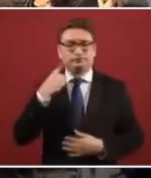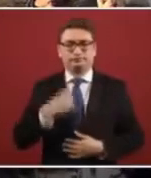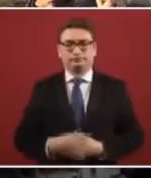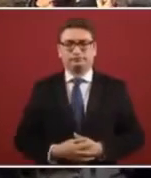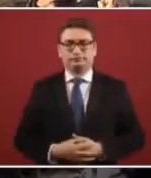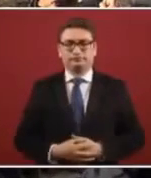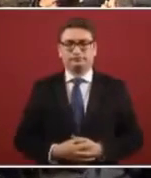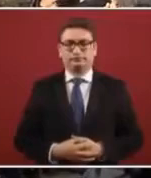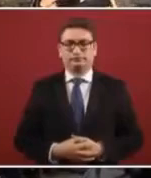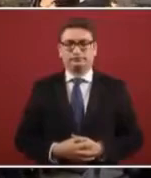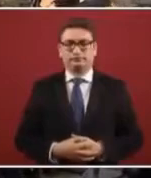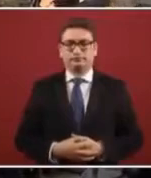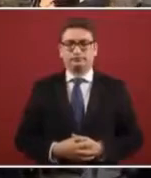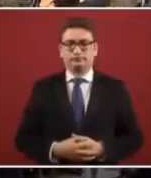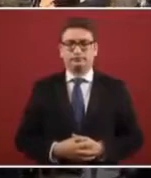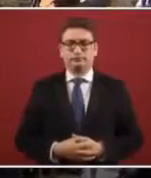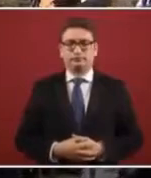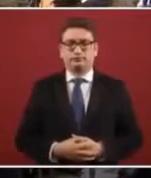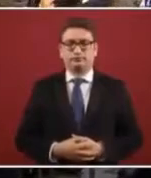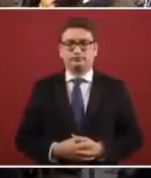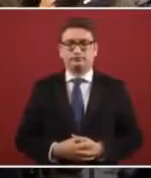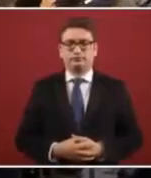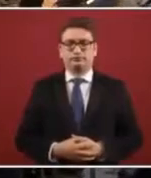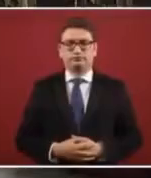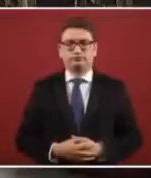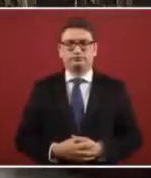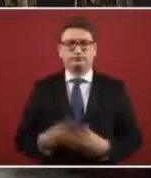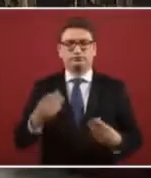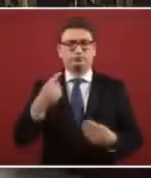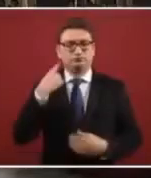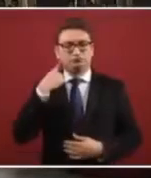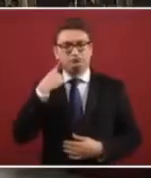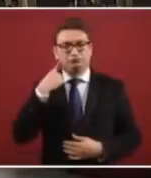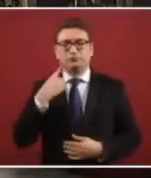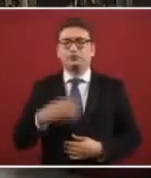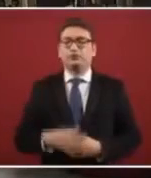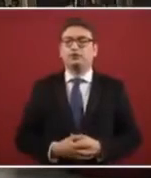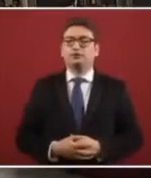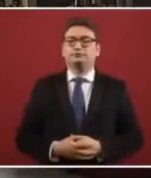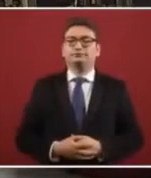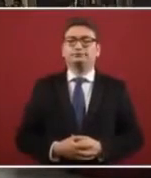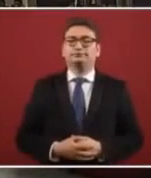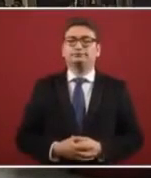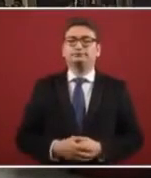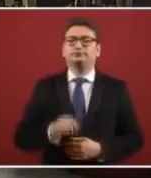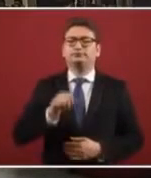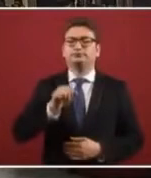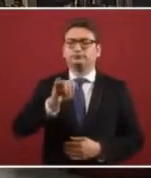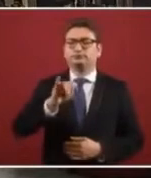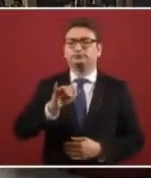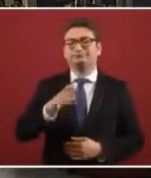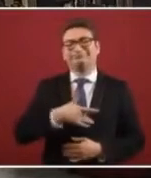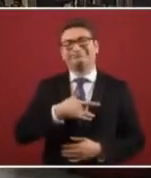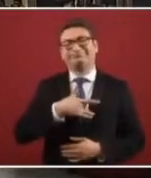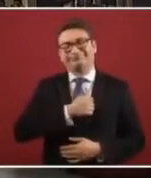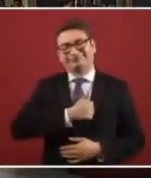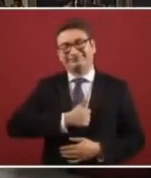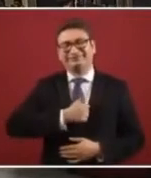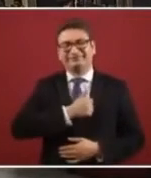I'm not gonna I couldn't tell what he said it's very lamentable